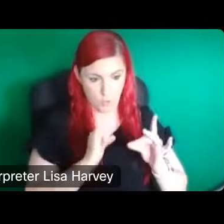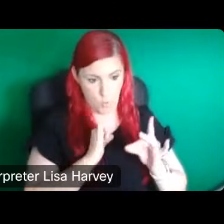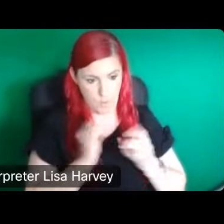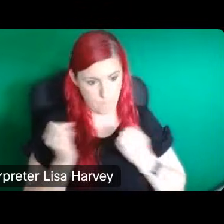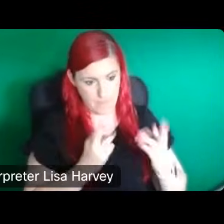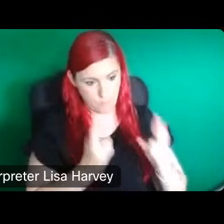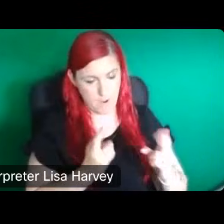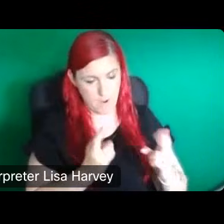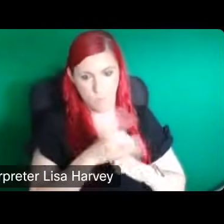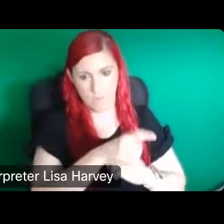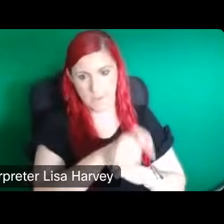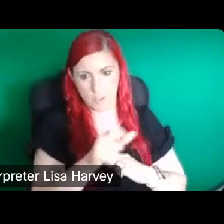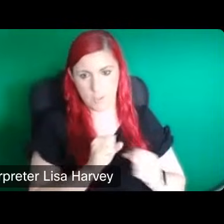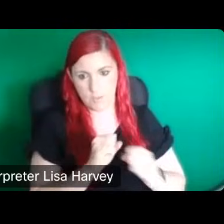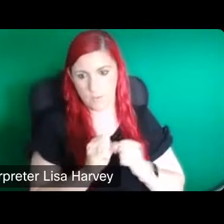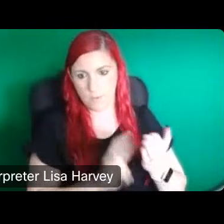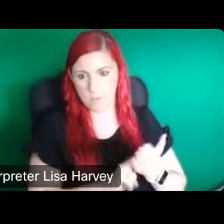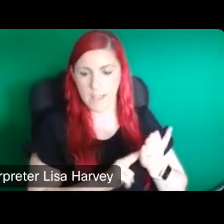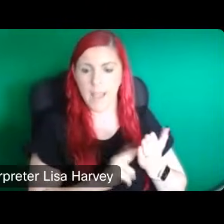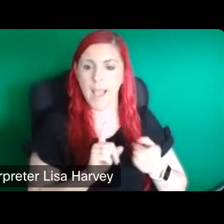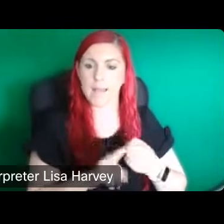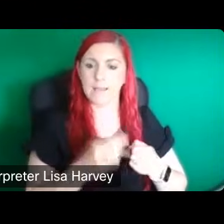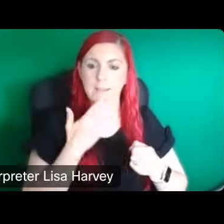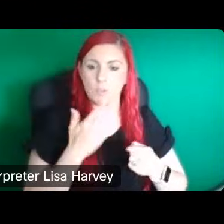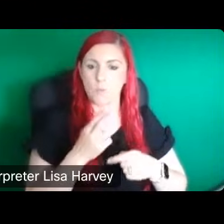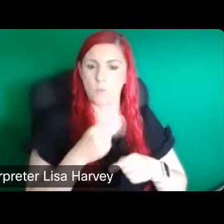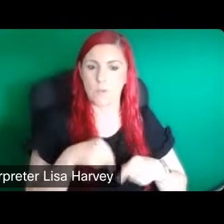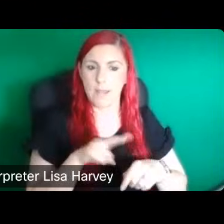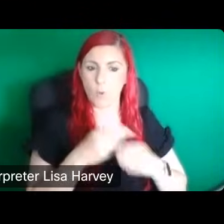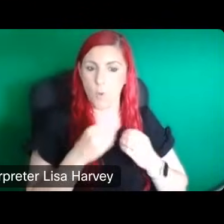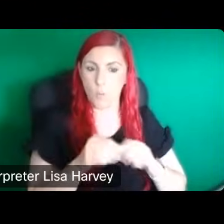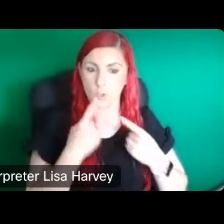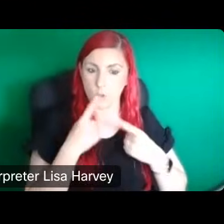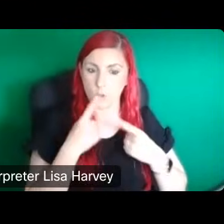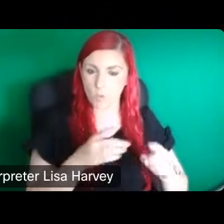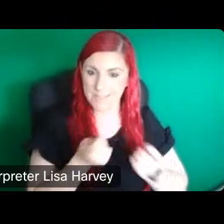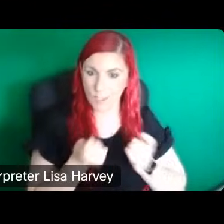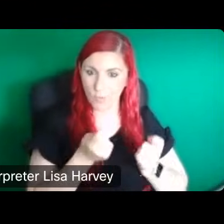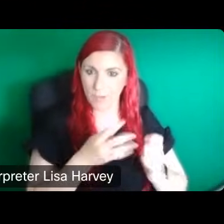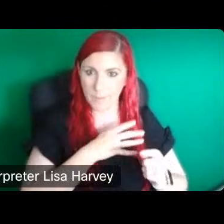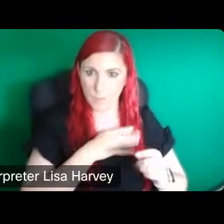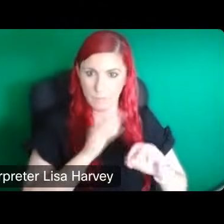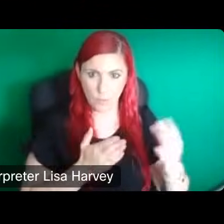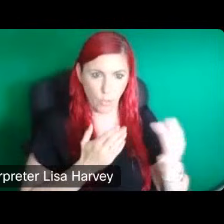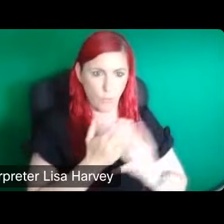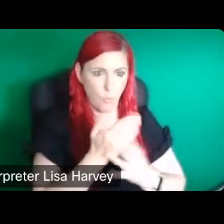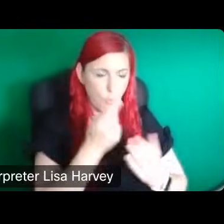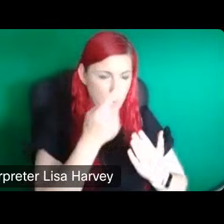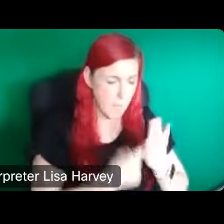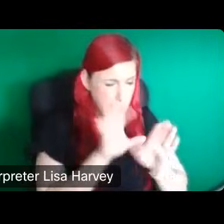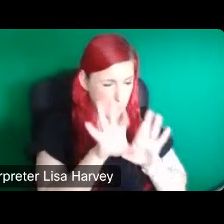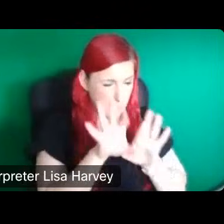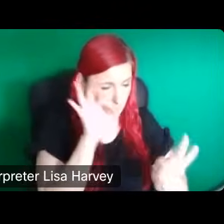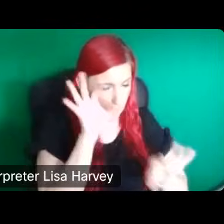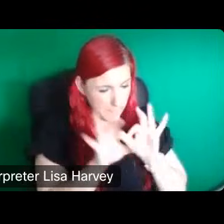Thank you to the members of the National Open Disclosure Steering Committee, who have gone through the policy with a fine-tooth comb a